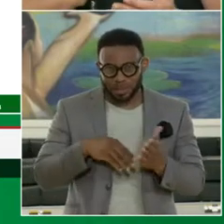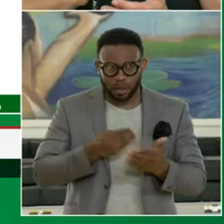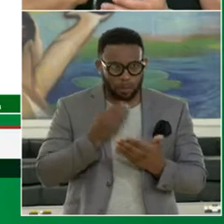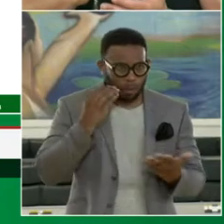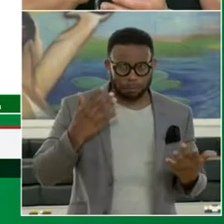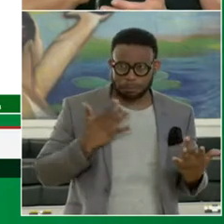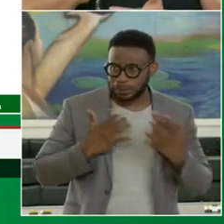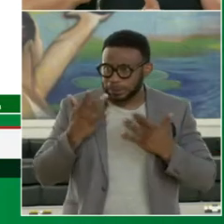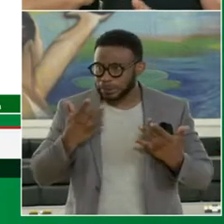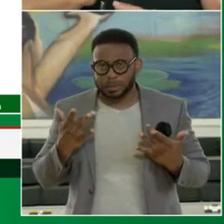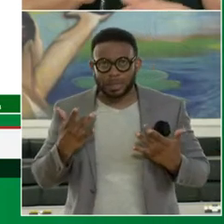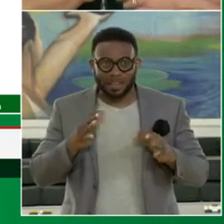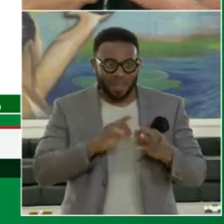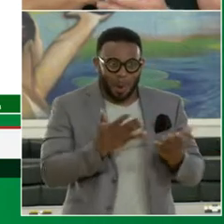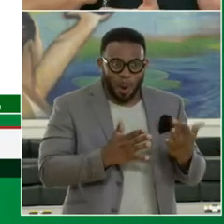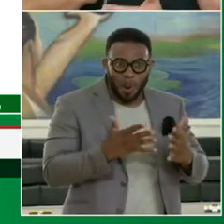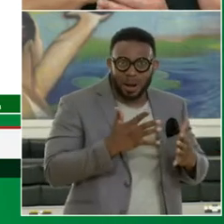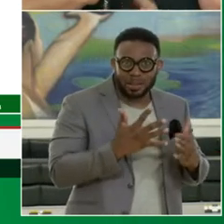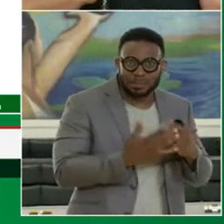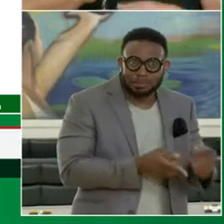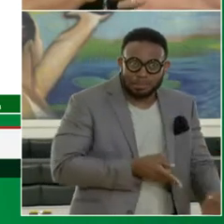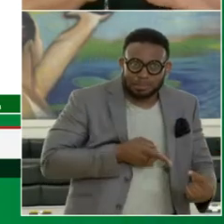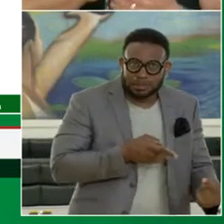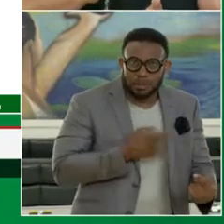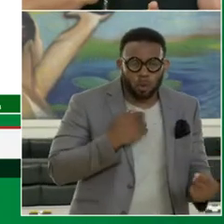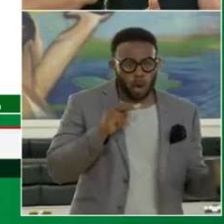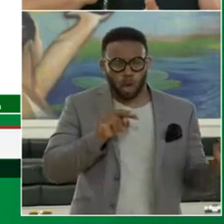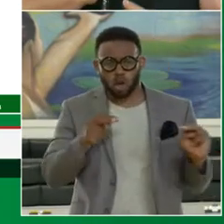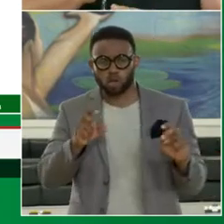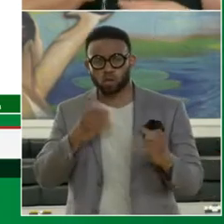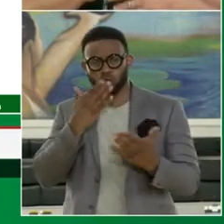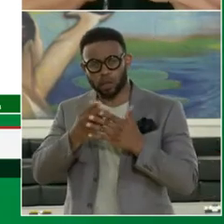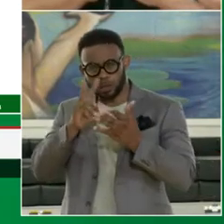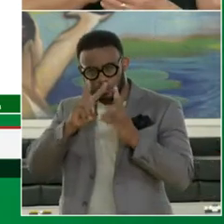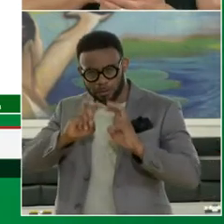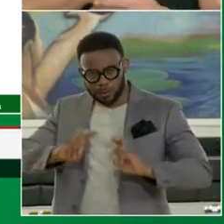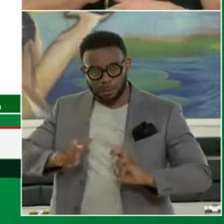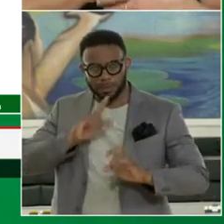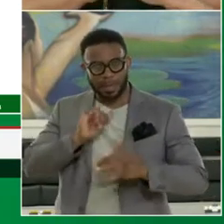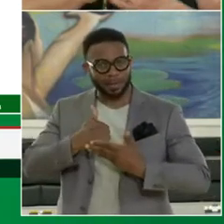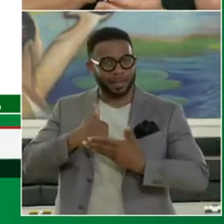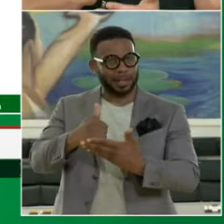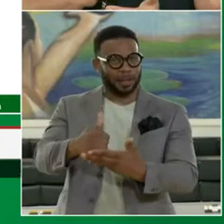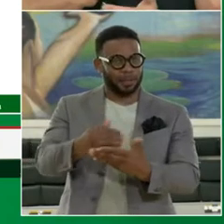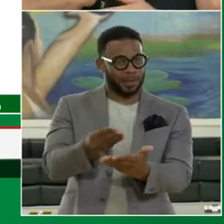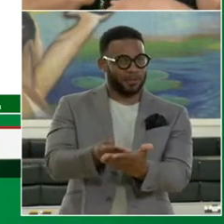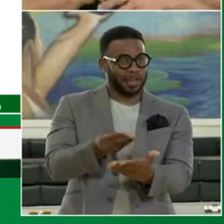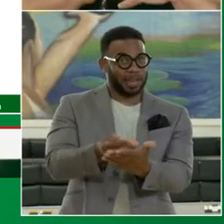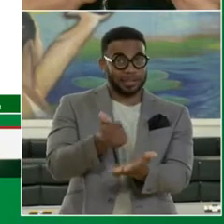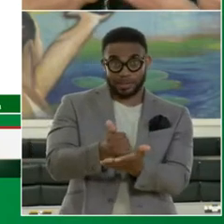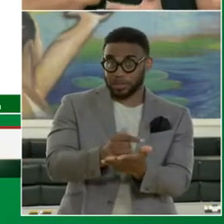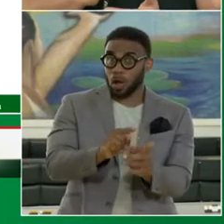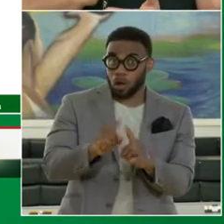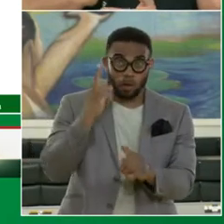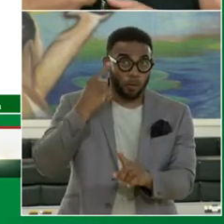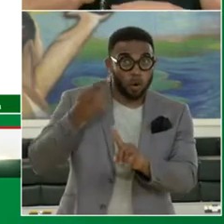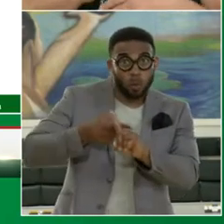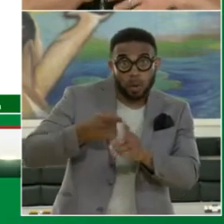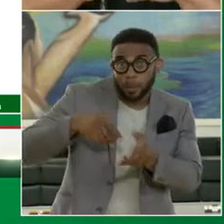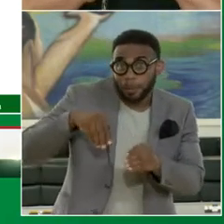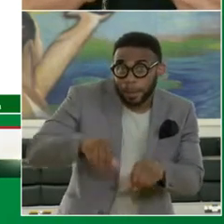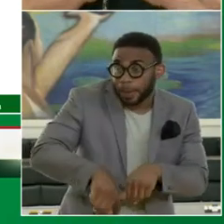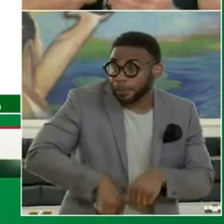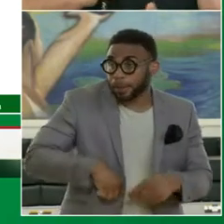that may already be stretched. So the way we're looking at this is doing good assessments and being able to help in financial assistance for rental